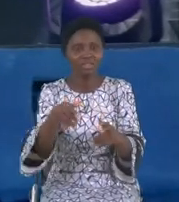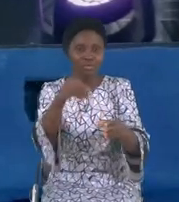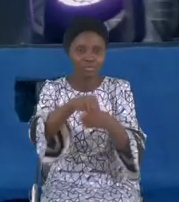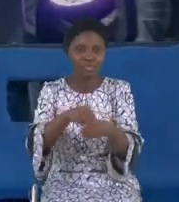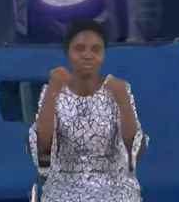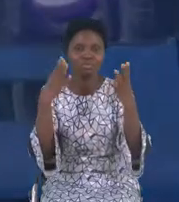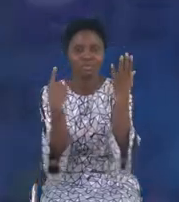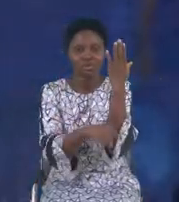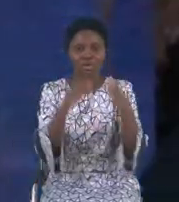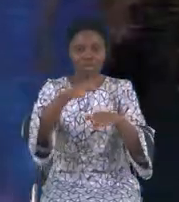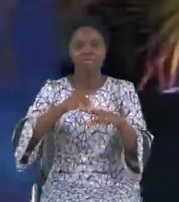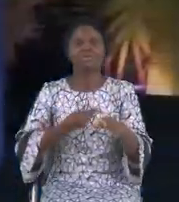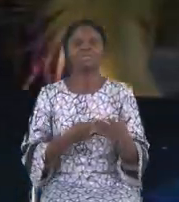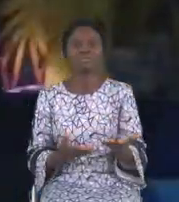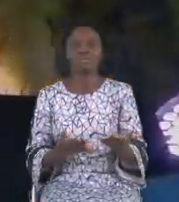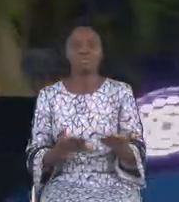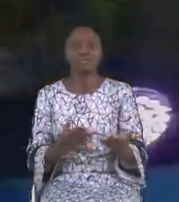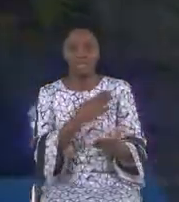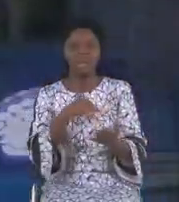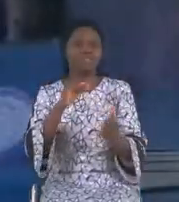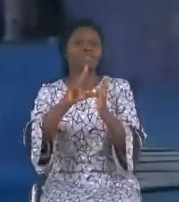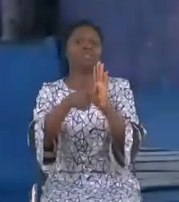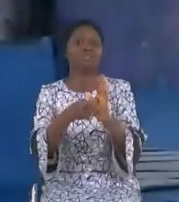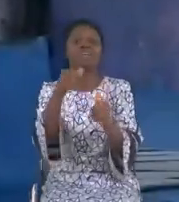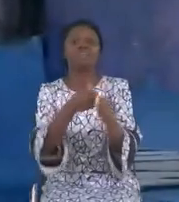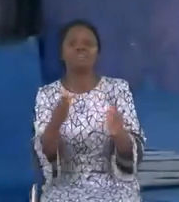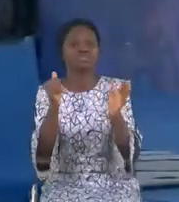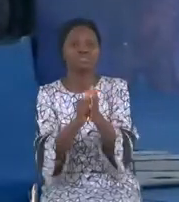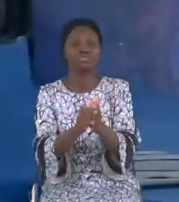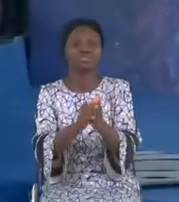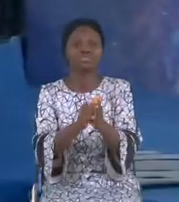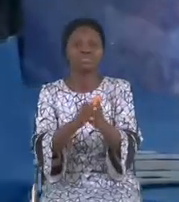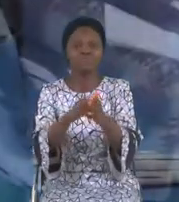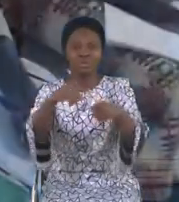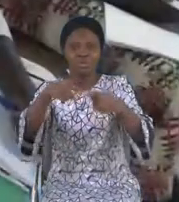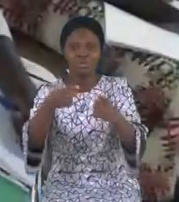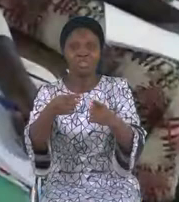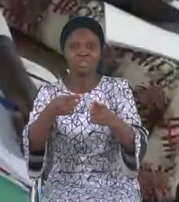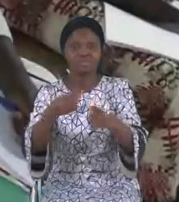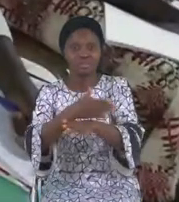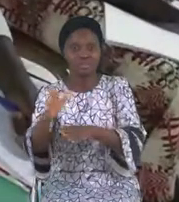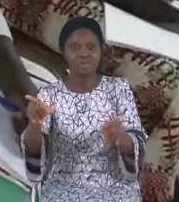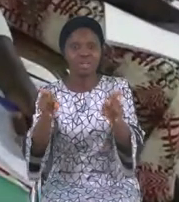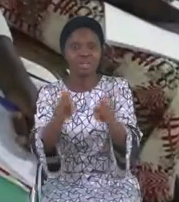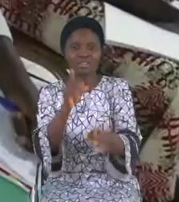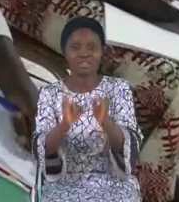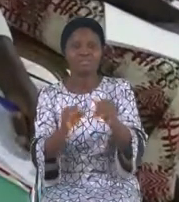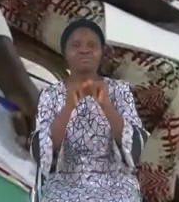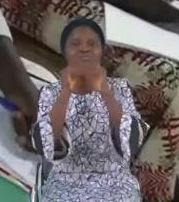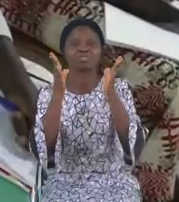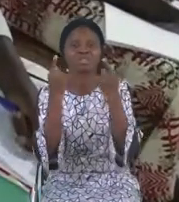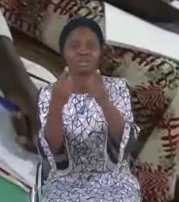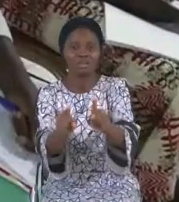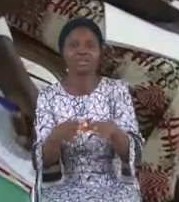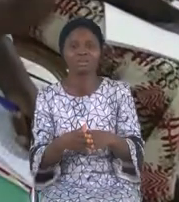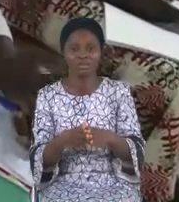everything just ranged like nothing had happened in our lives before we make christ in